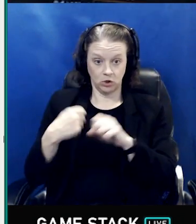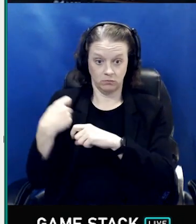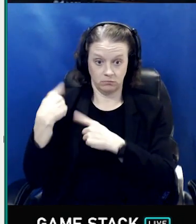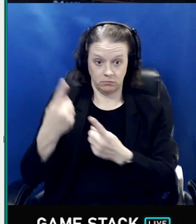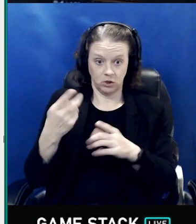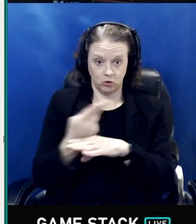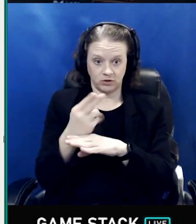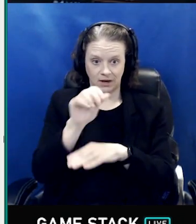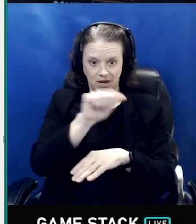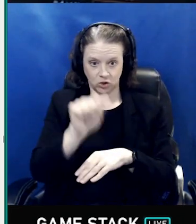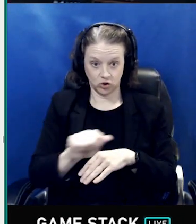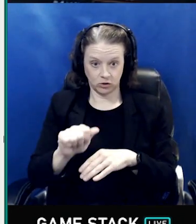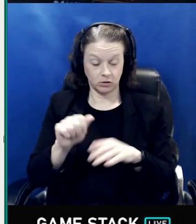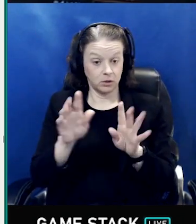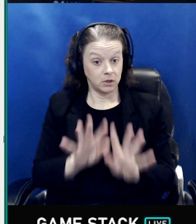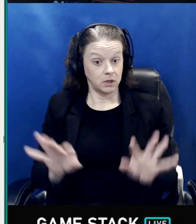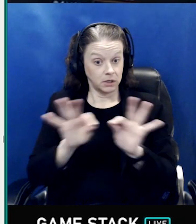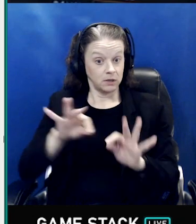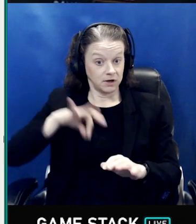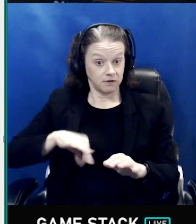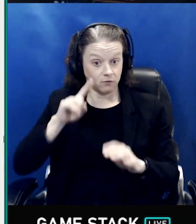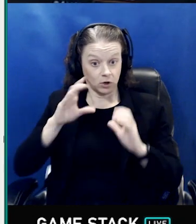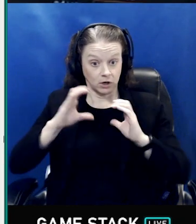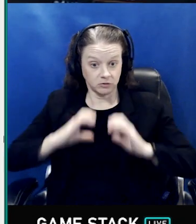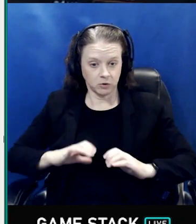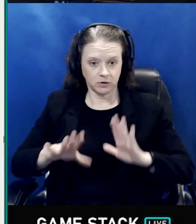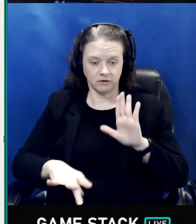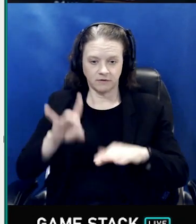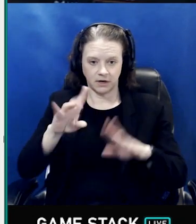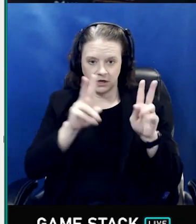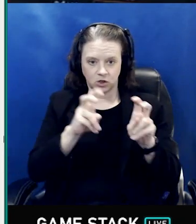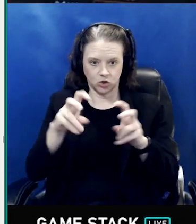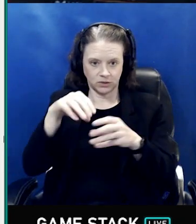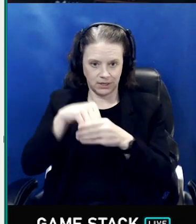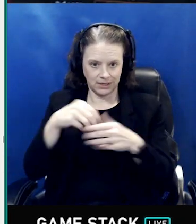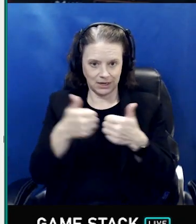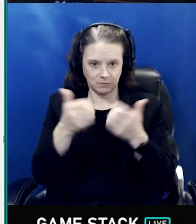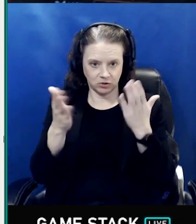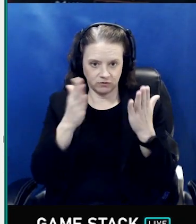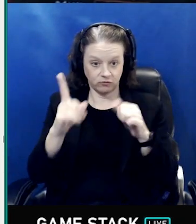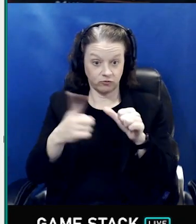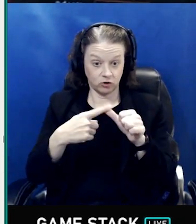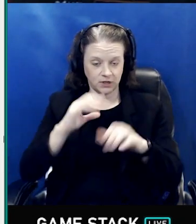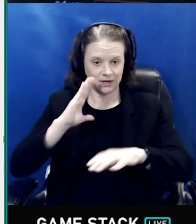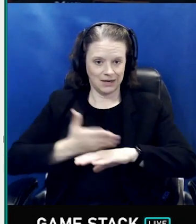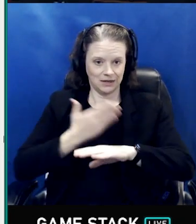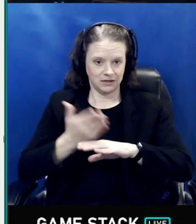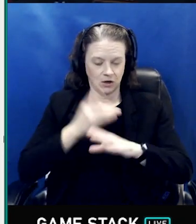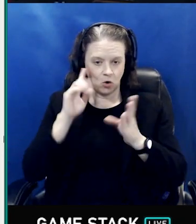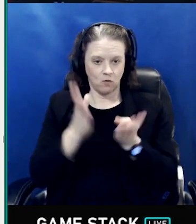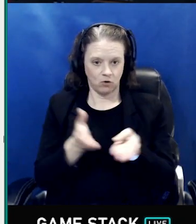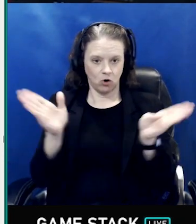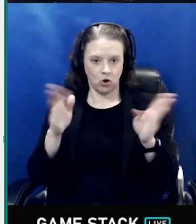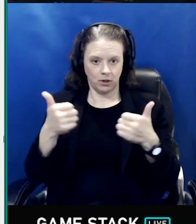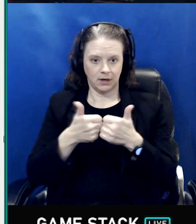Key benefit of customer was finding issues in game services first and enhancing overall game quality by fixing it.